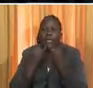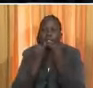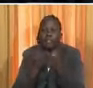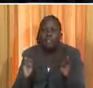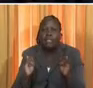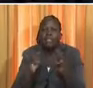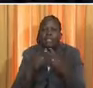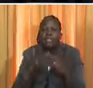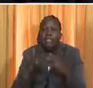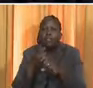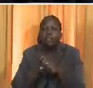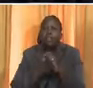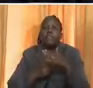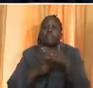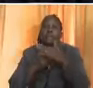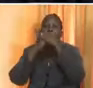report.